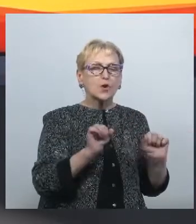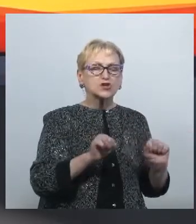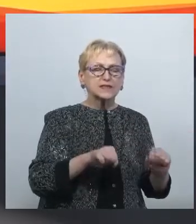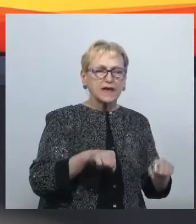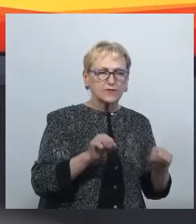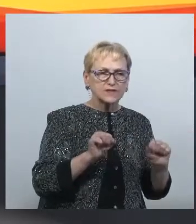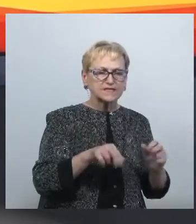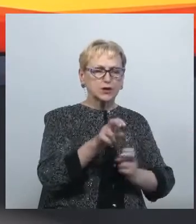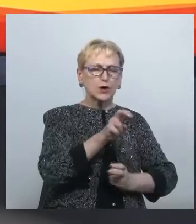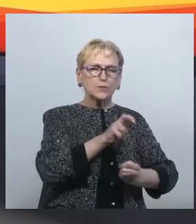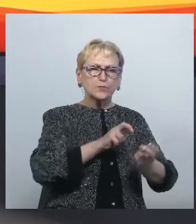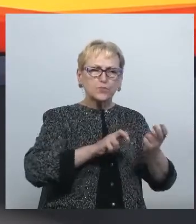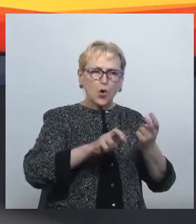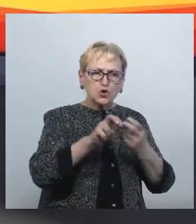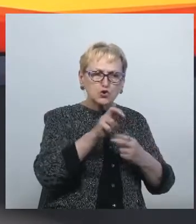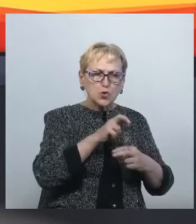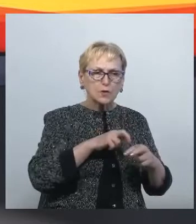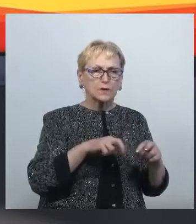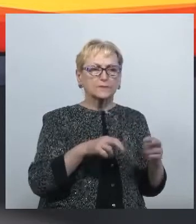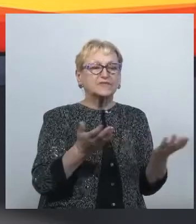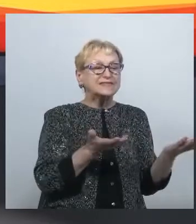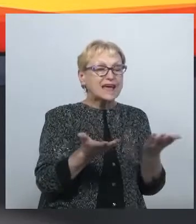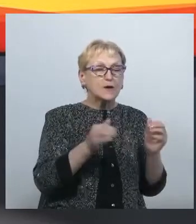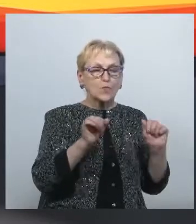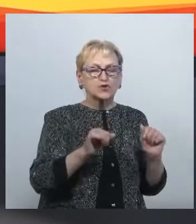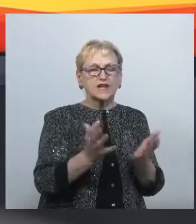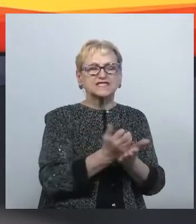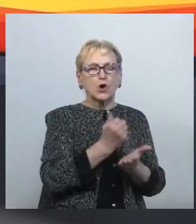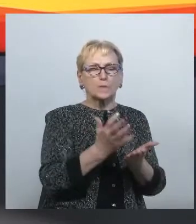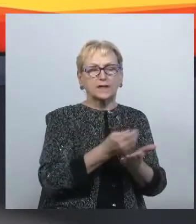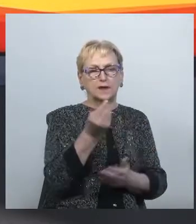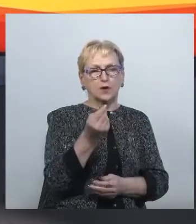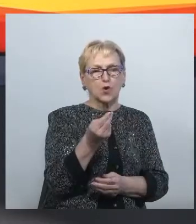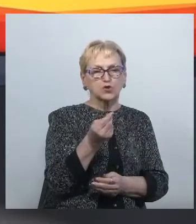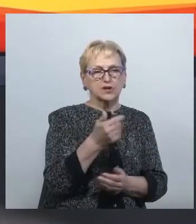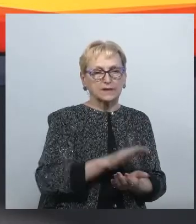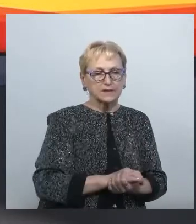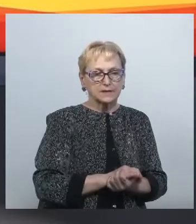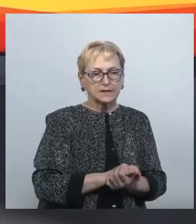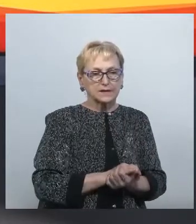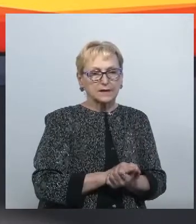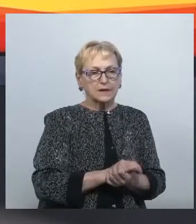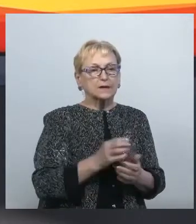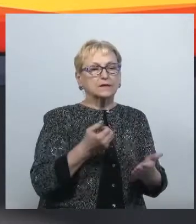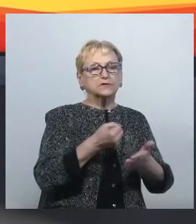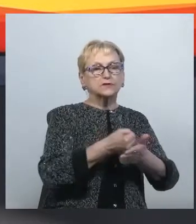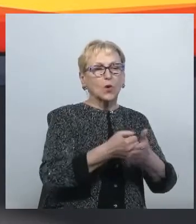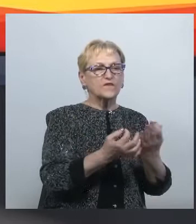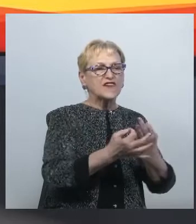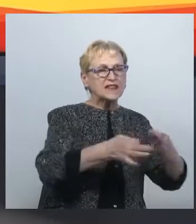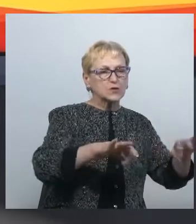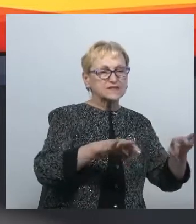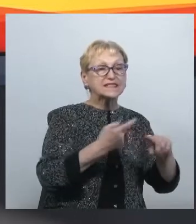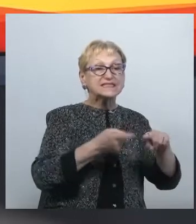And it's about possibilities. It's a search of niche where you can make money, and business is always going to aspire for